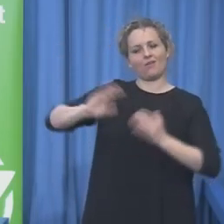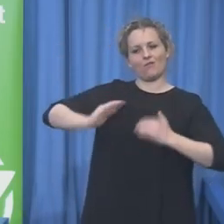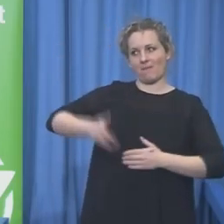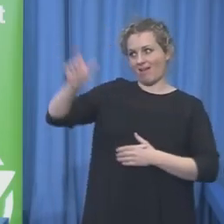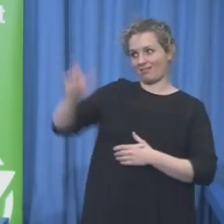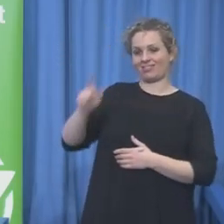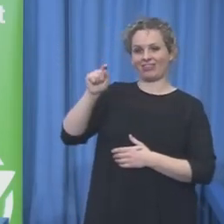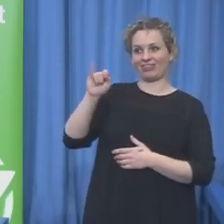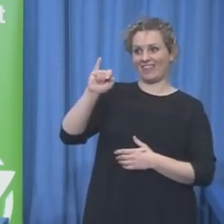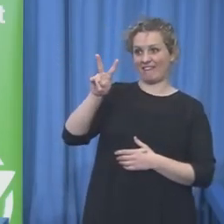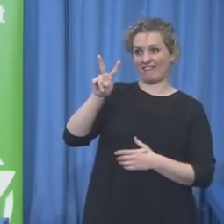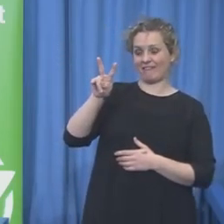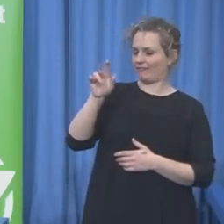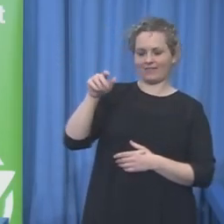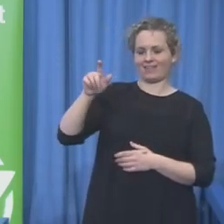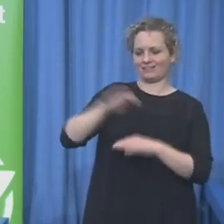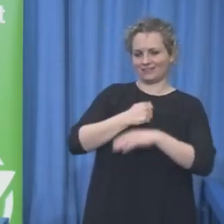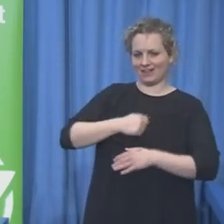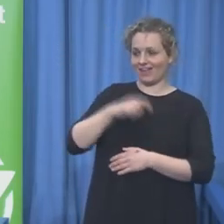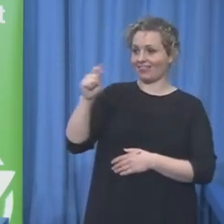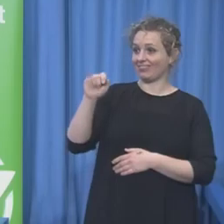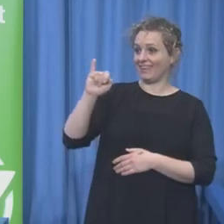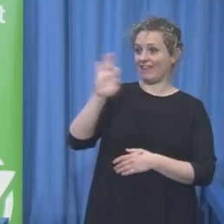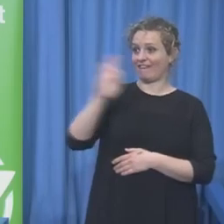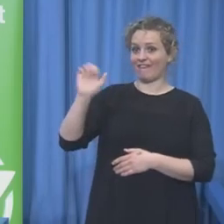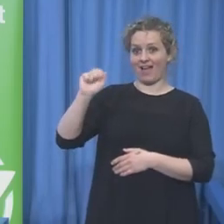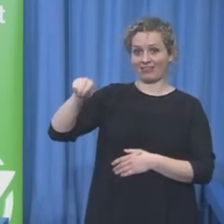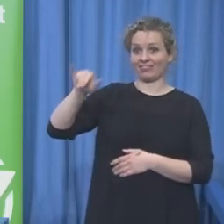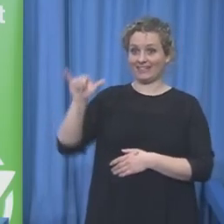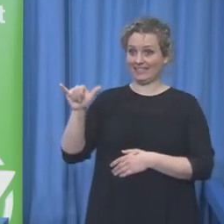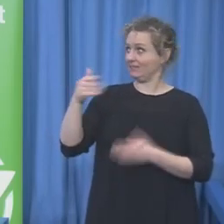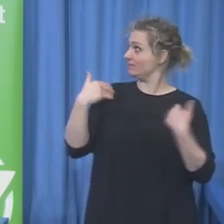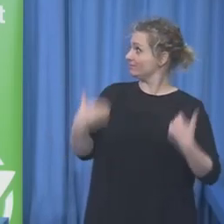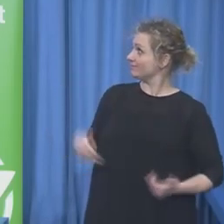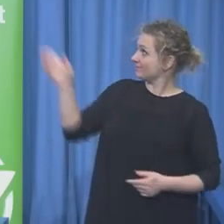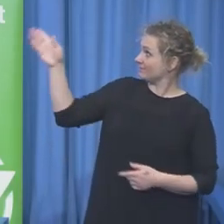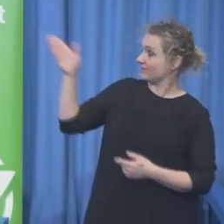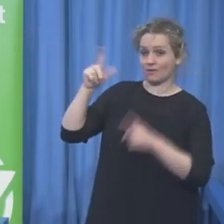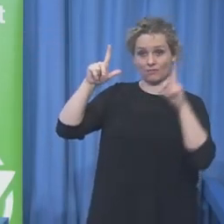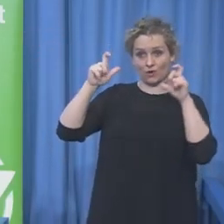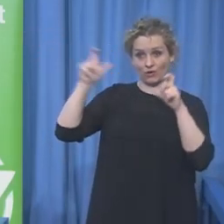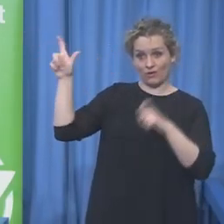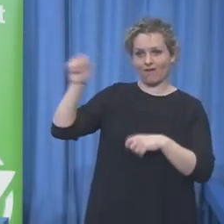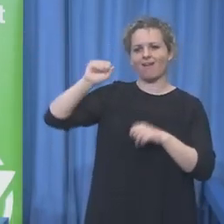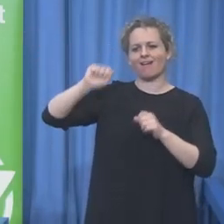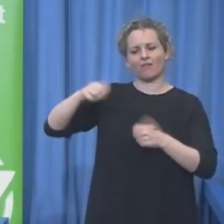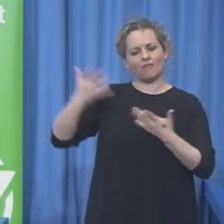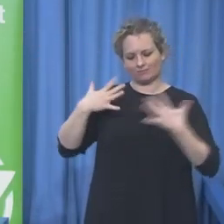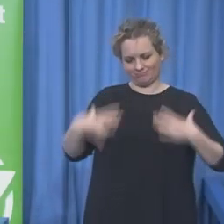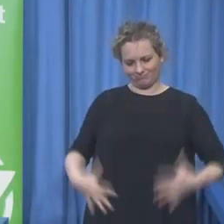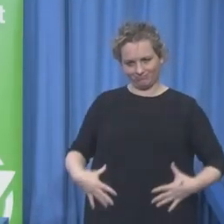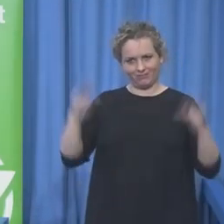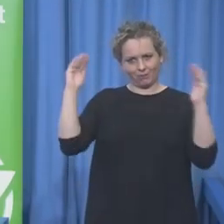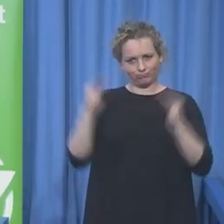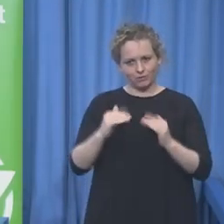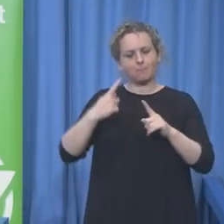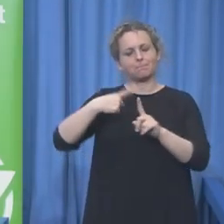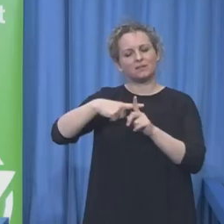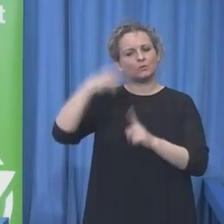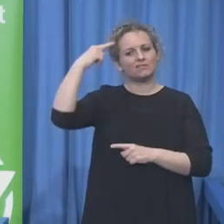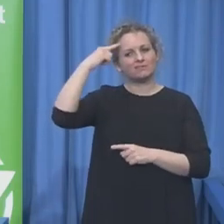is precipitated by this, including an intellectual disability. Tiffany has one consistent motor skill.